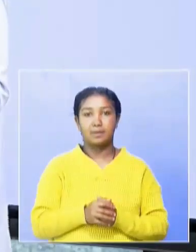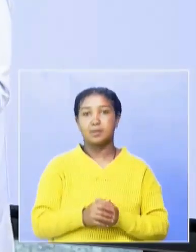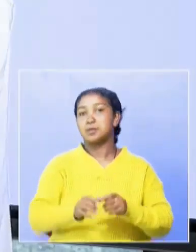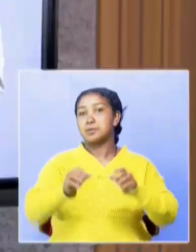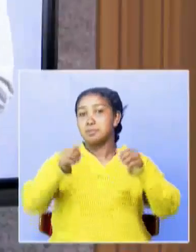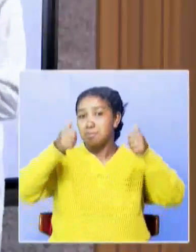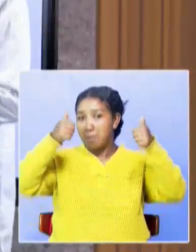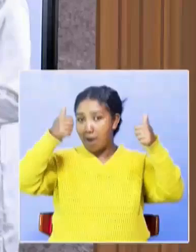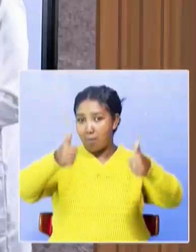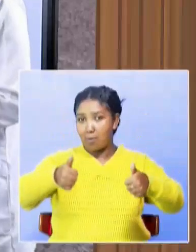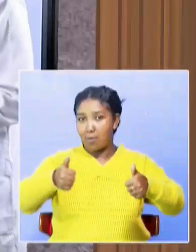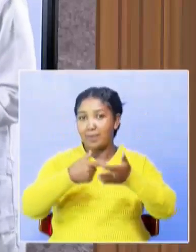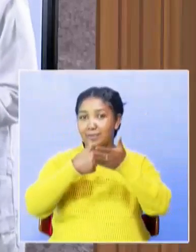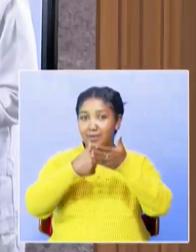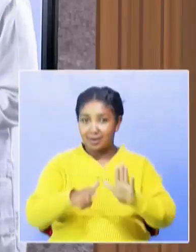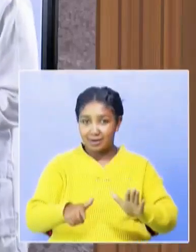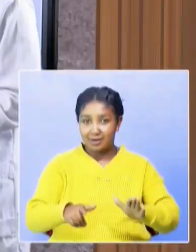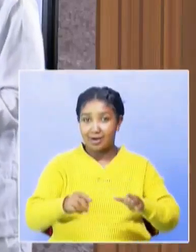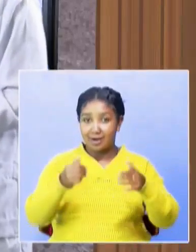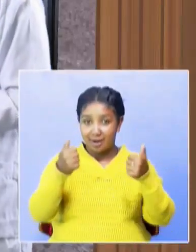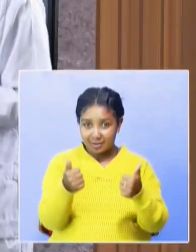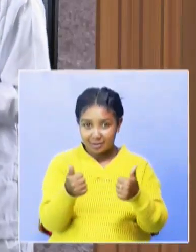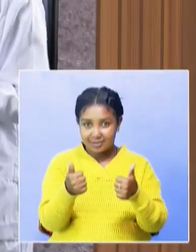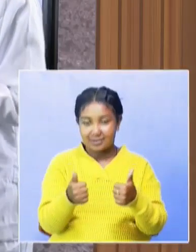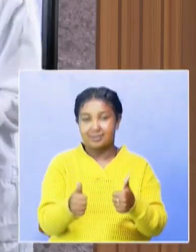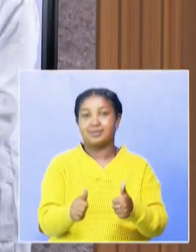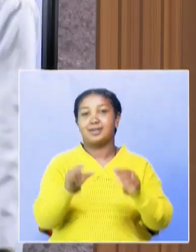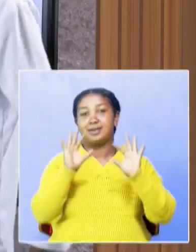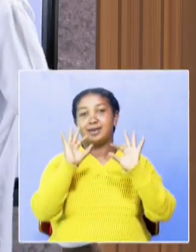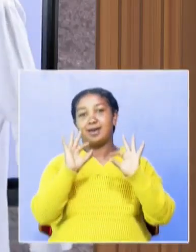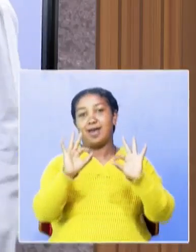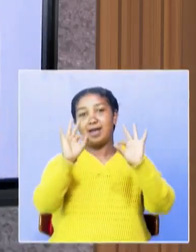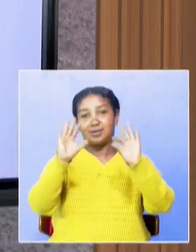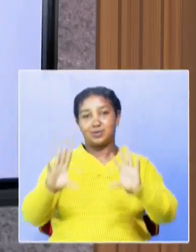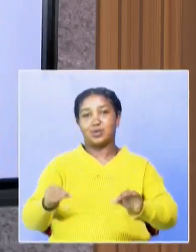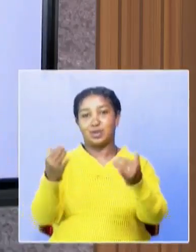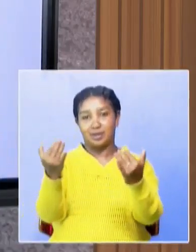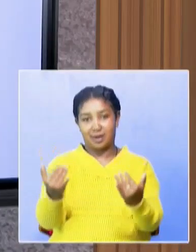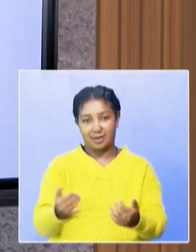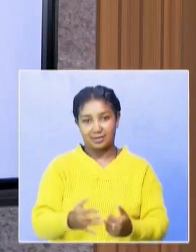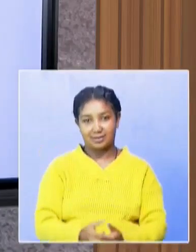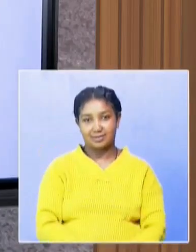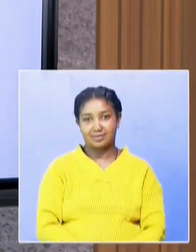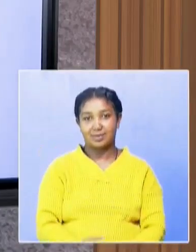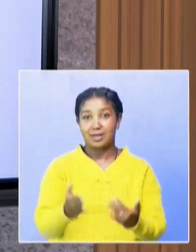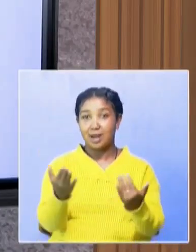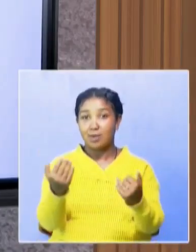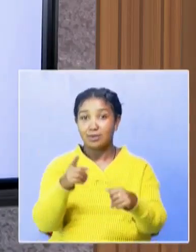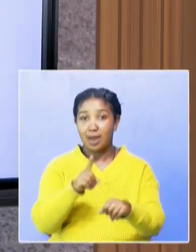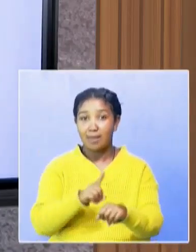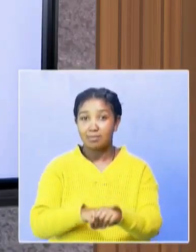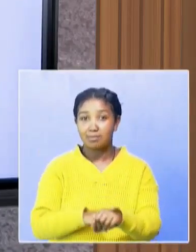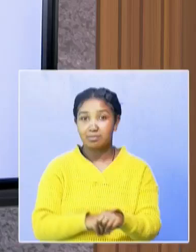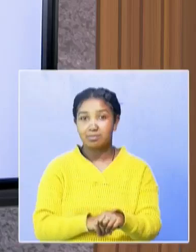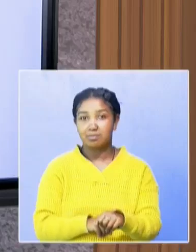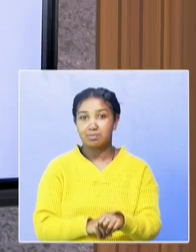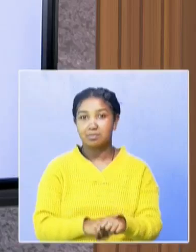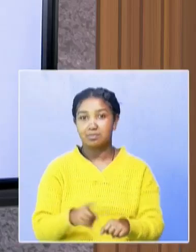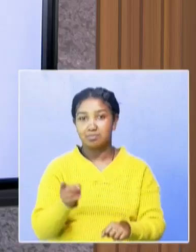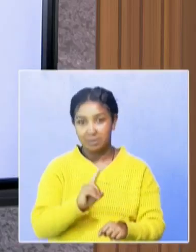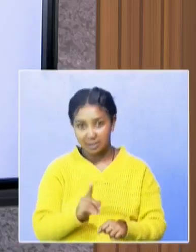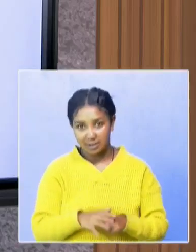Bravo, I hope I'm clear. Isn't it? Nice to see you. Nice. Now it is time to say something